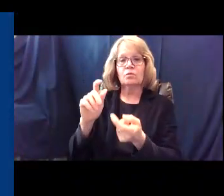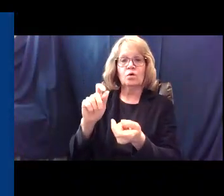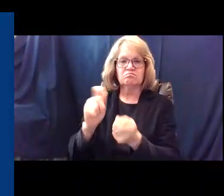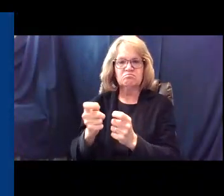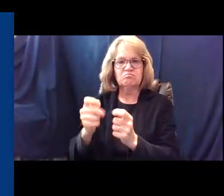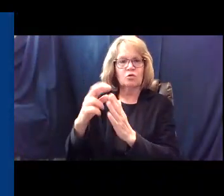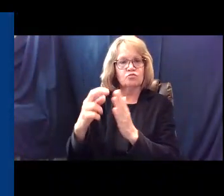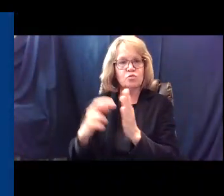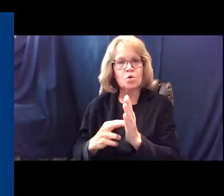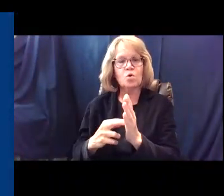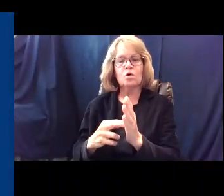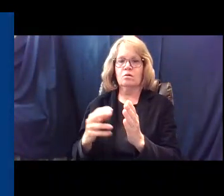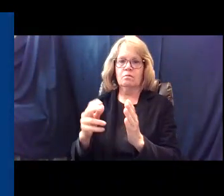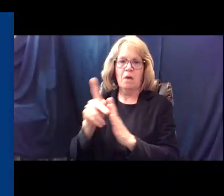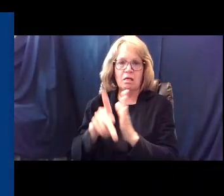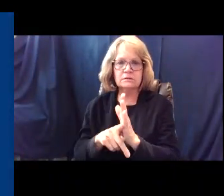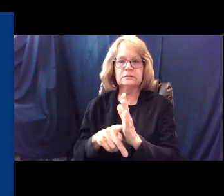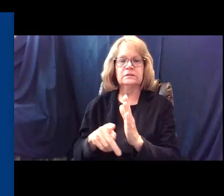or a service.